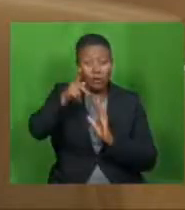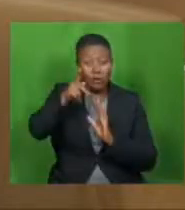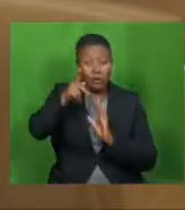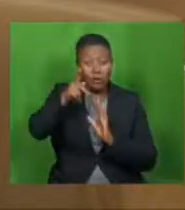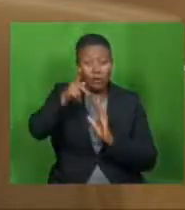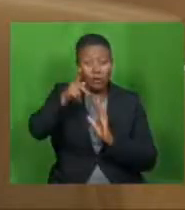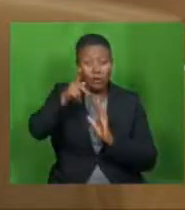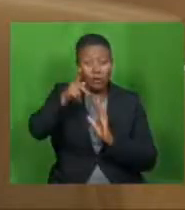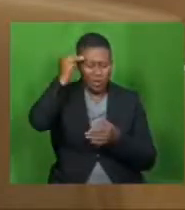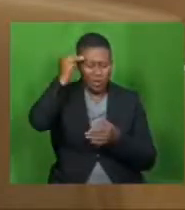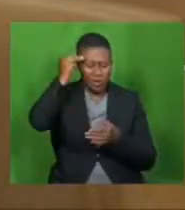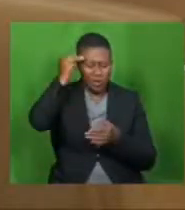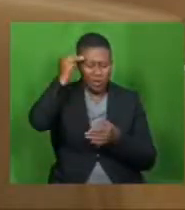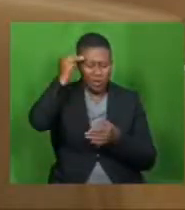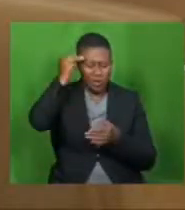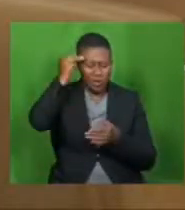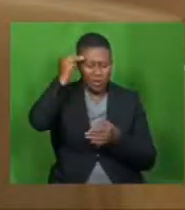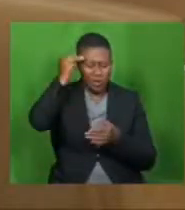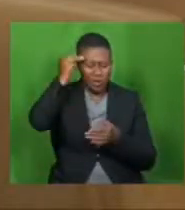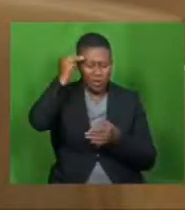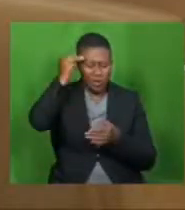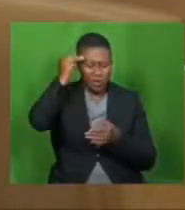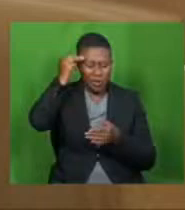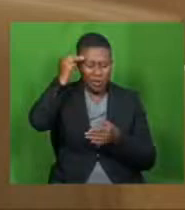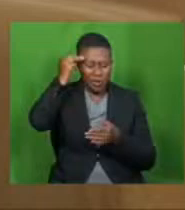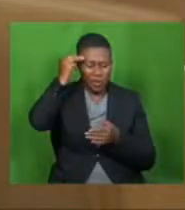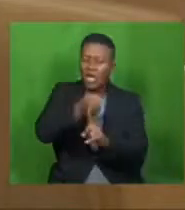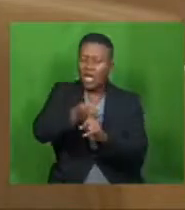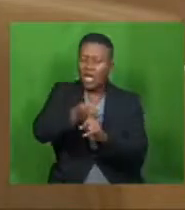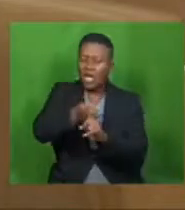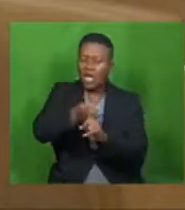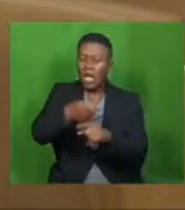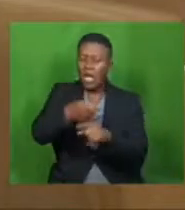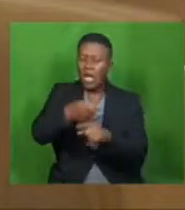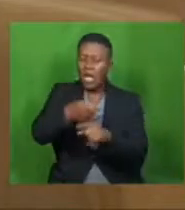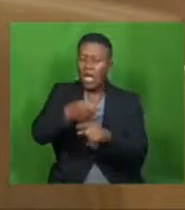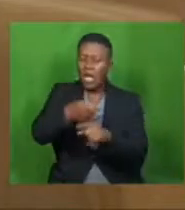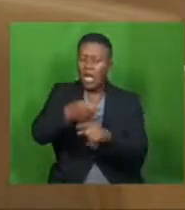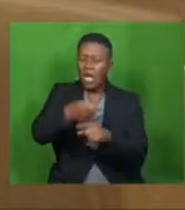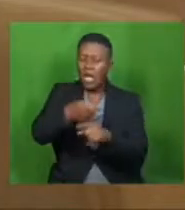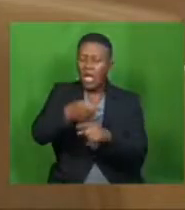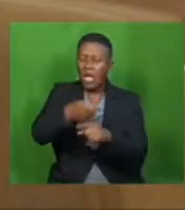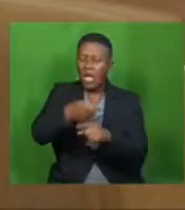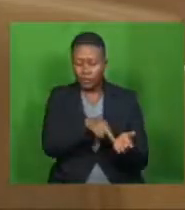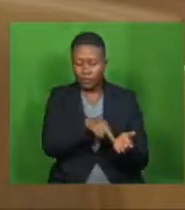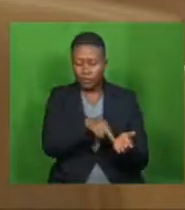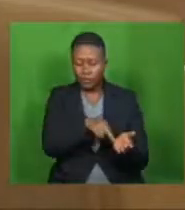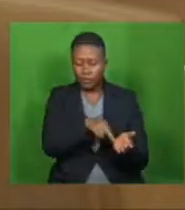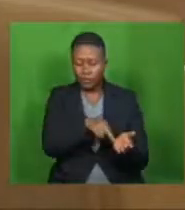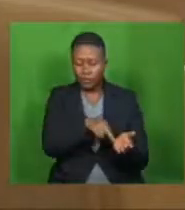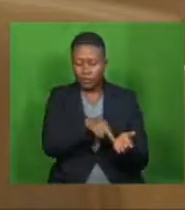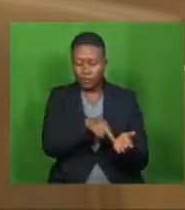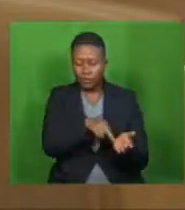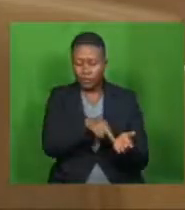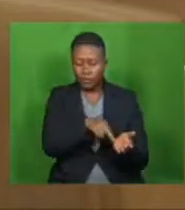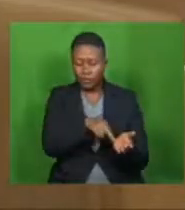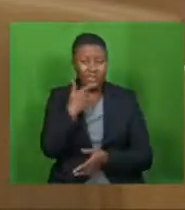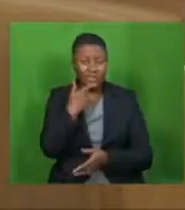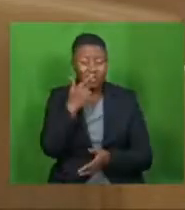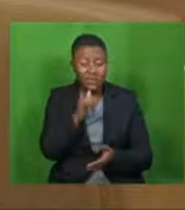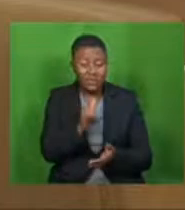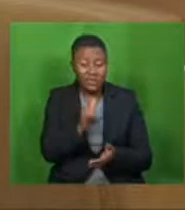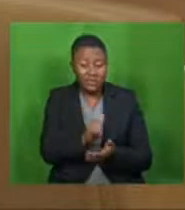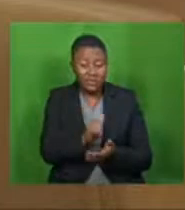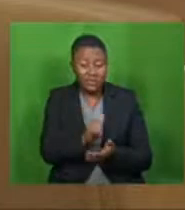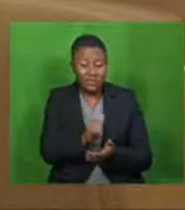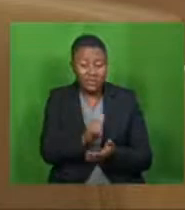statistics about the report that he is giving. I picked something. He said that there's a